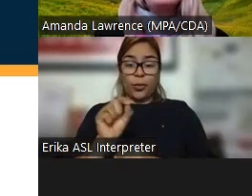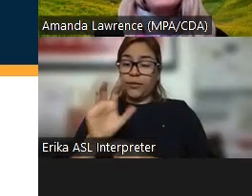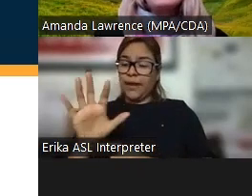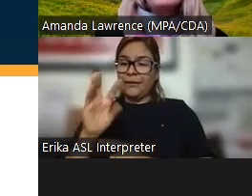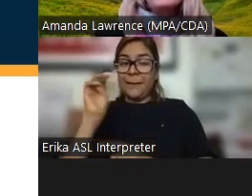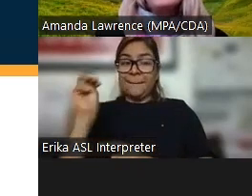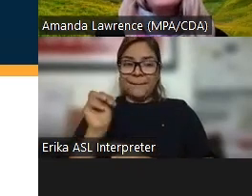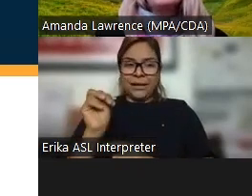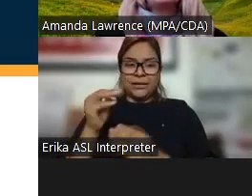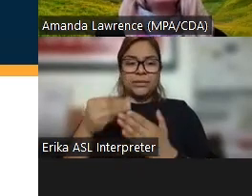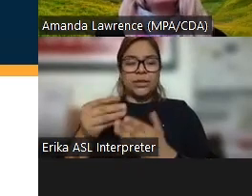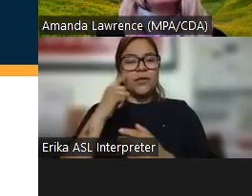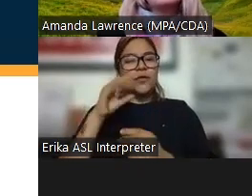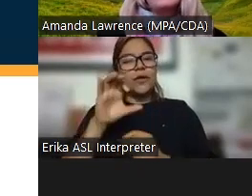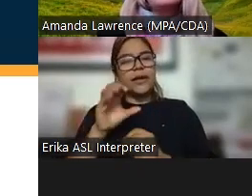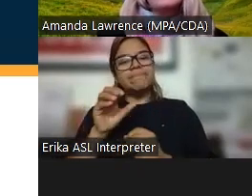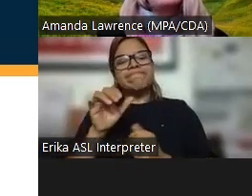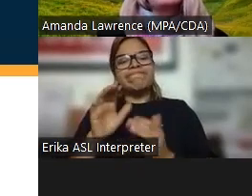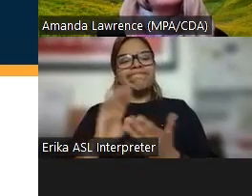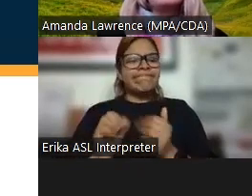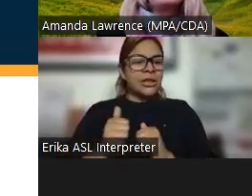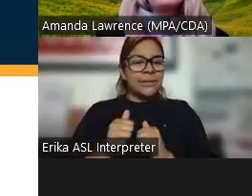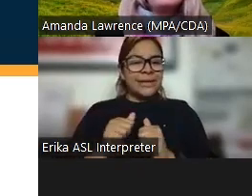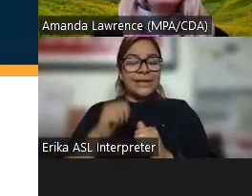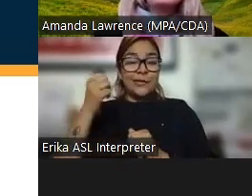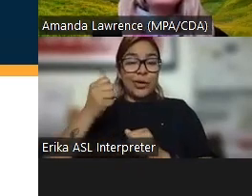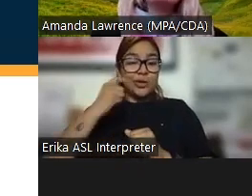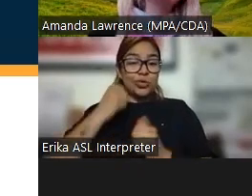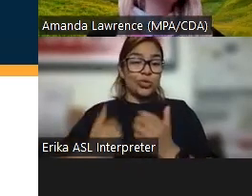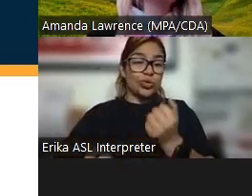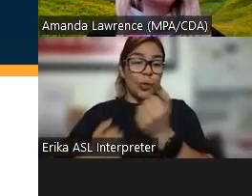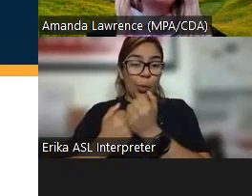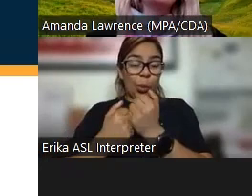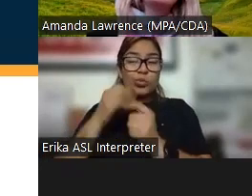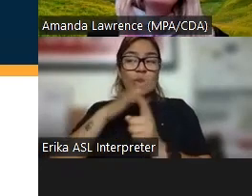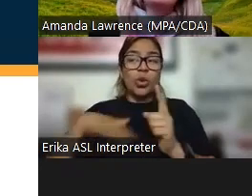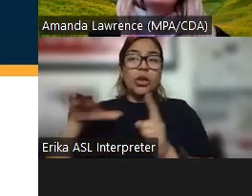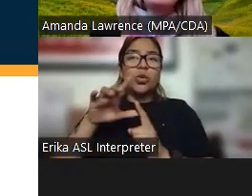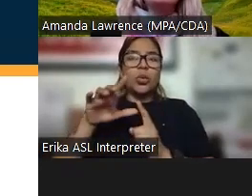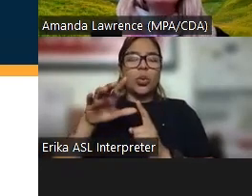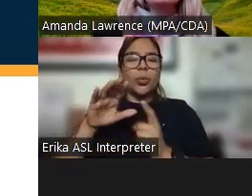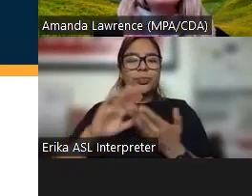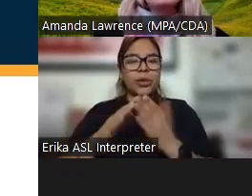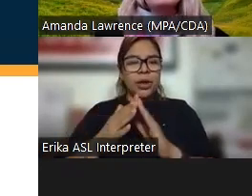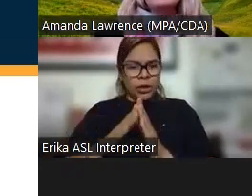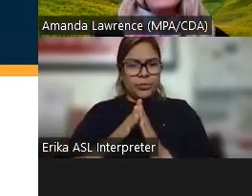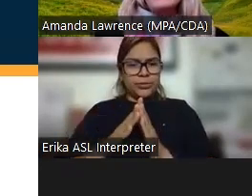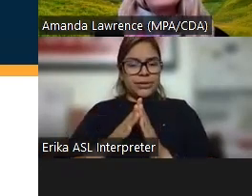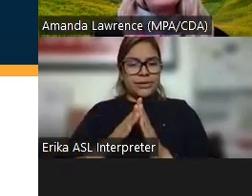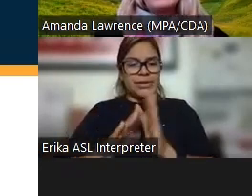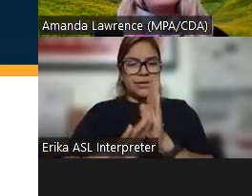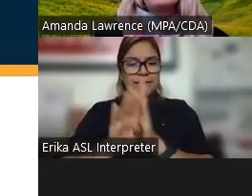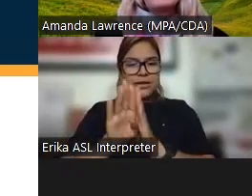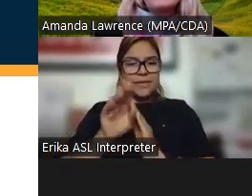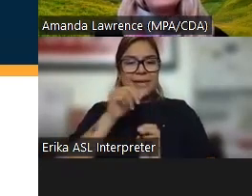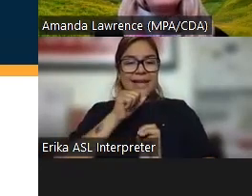provide competitive funding to communities across California to help them develop a age and disability friendly